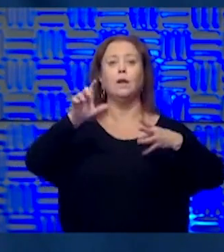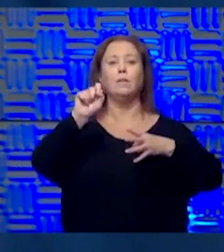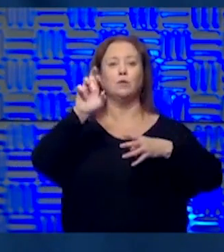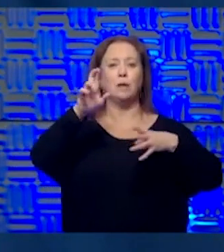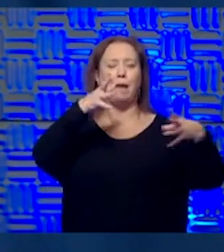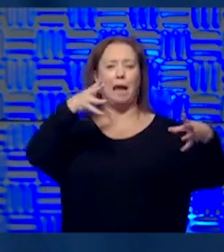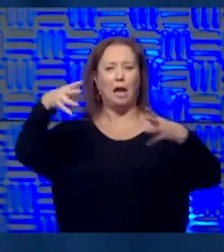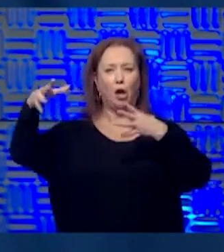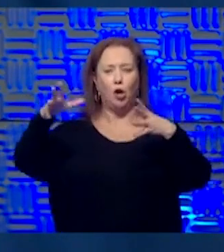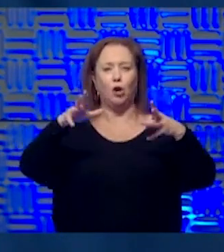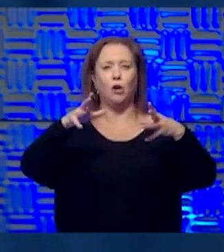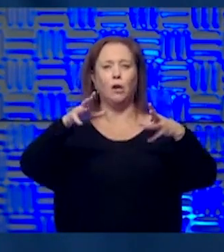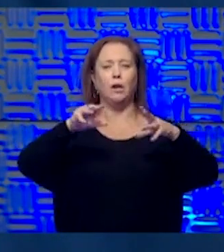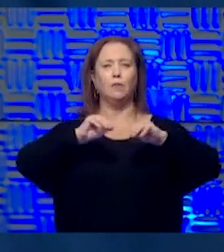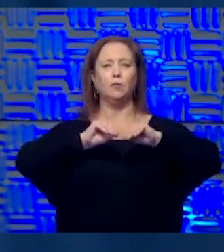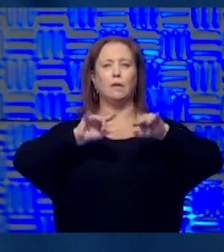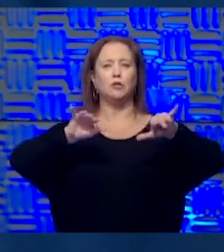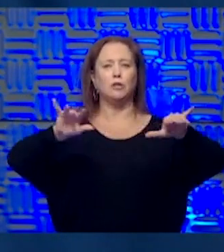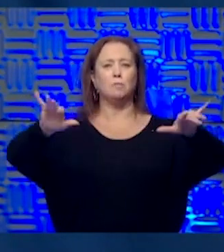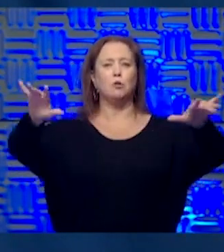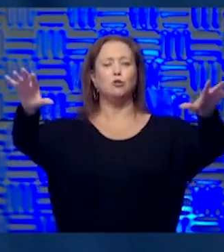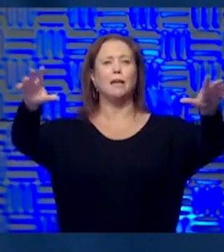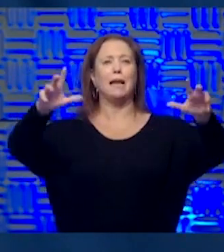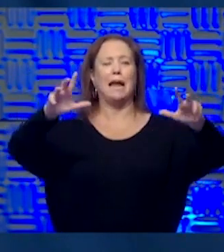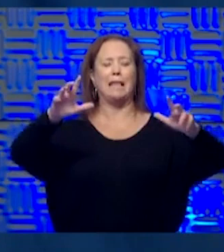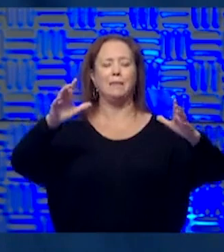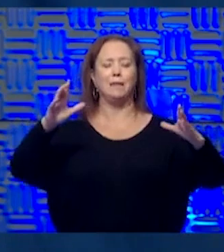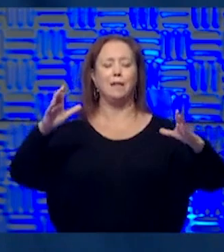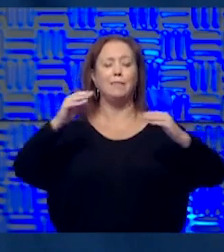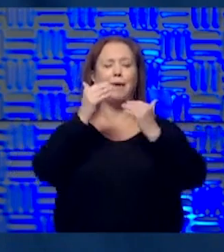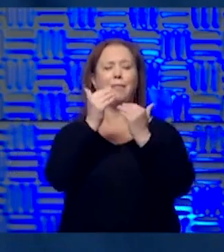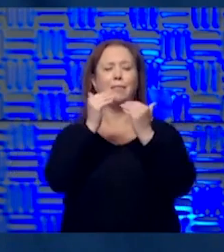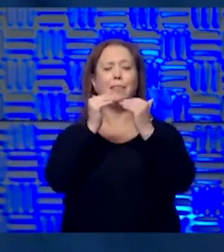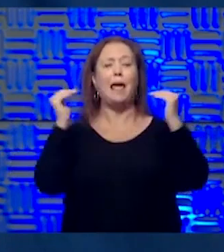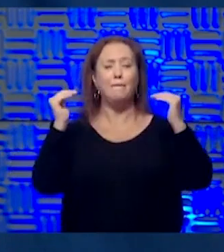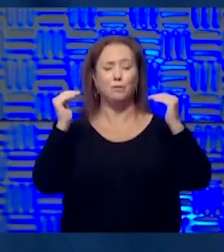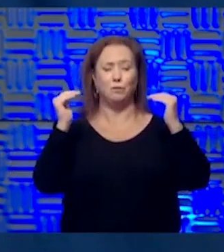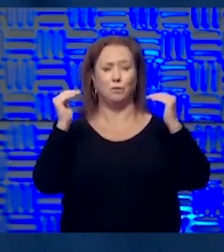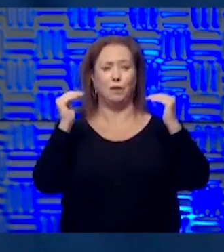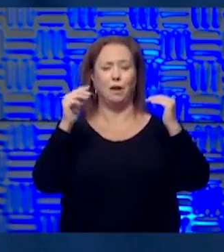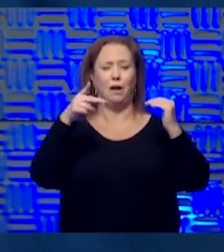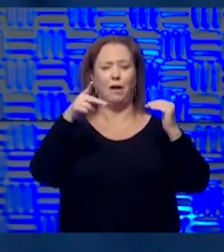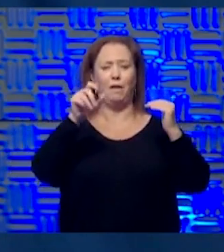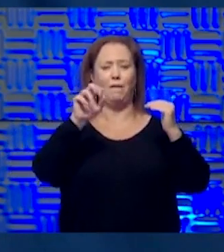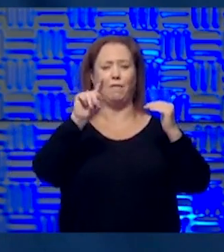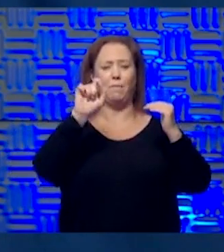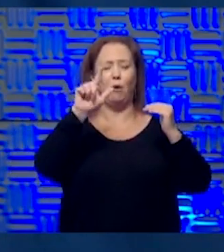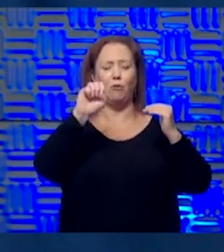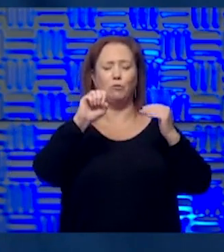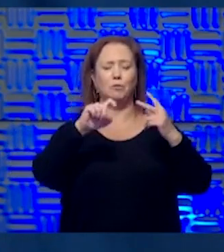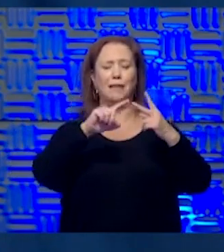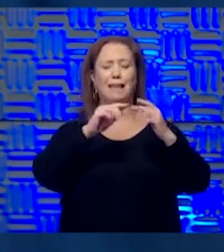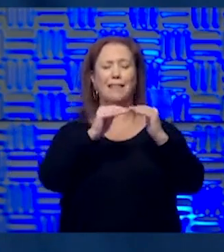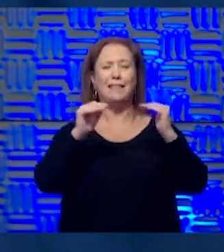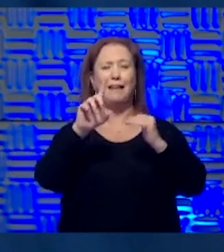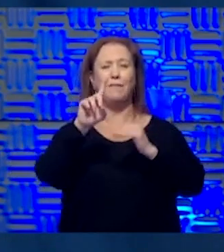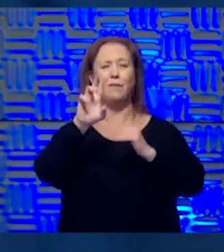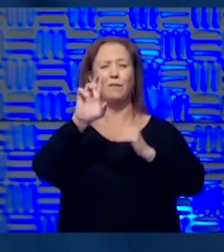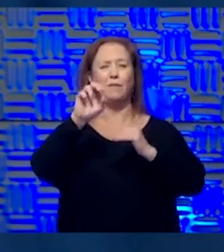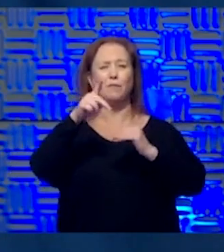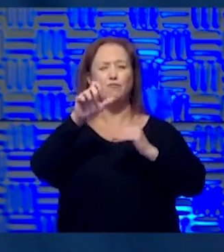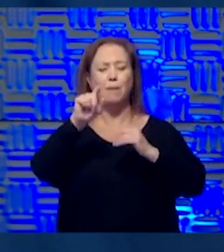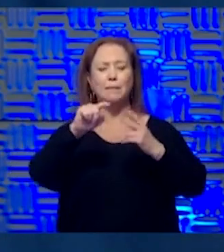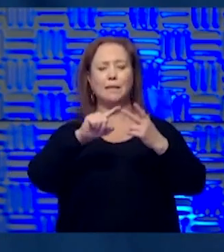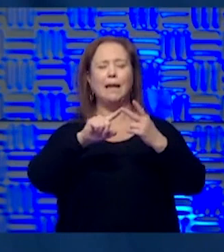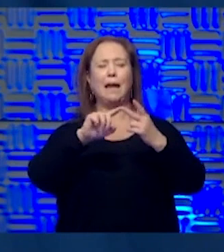going on. There is such dispersion, and the concentrations of these particles and these droplets and these microorganisms